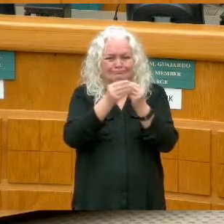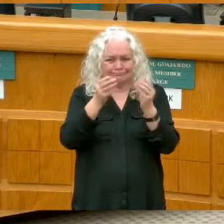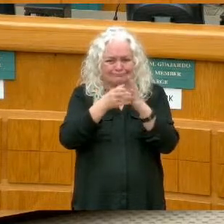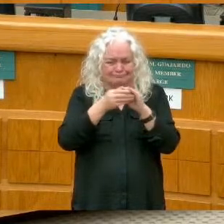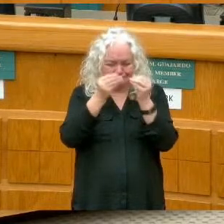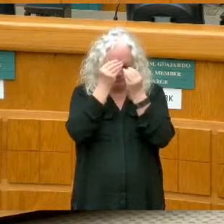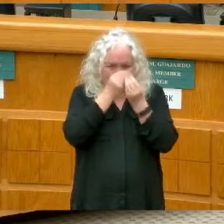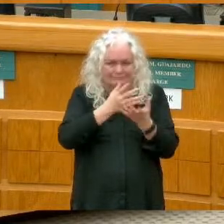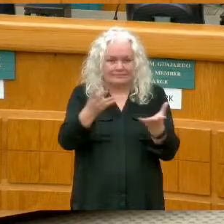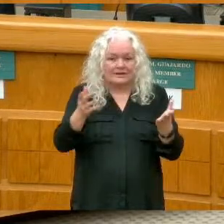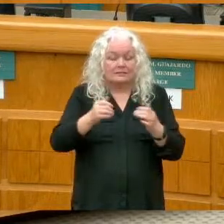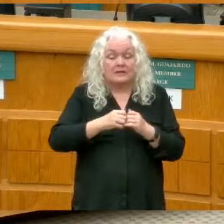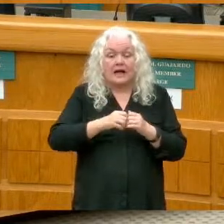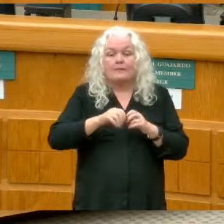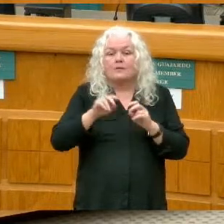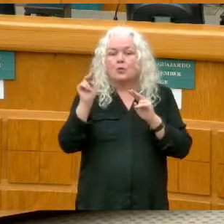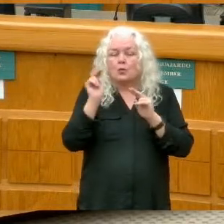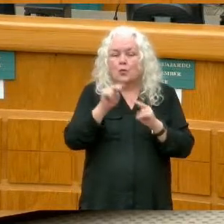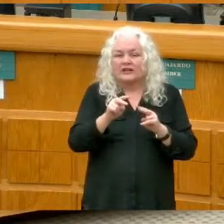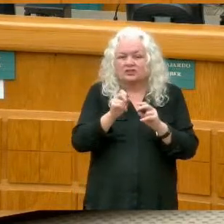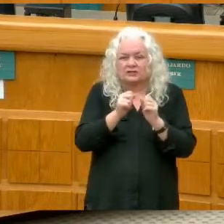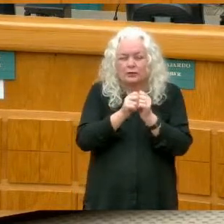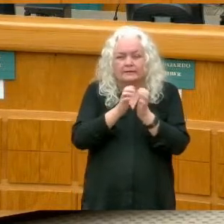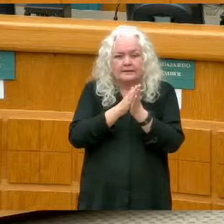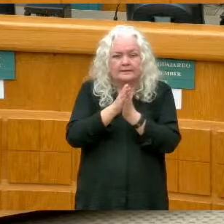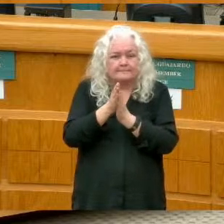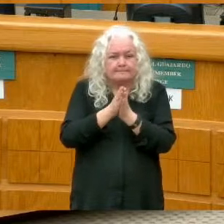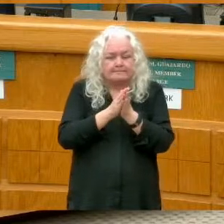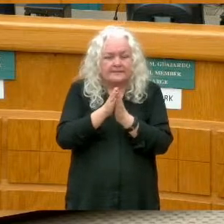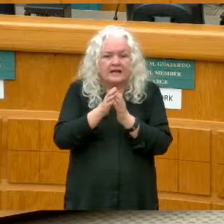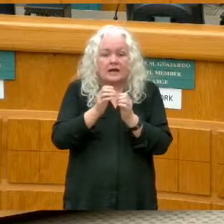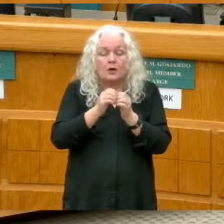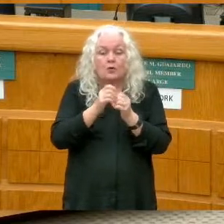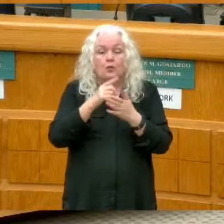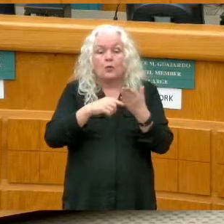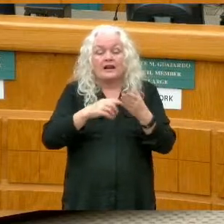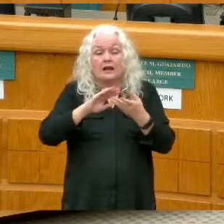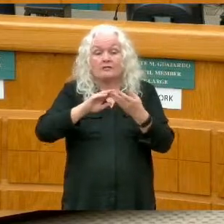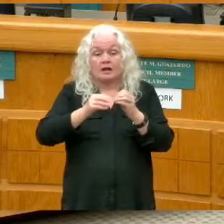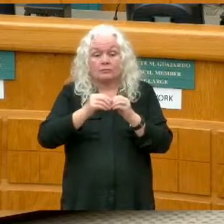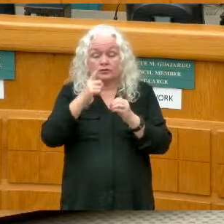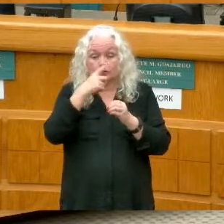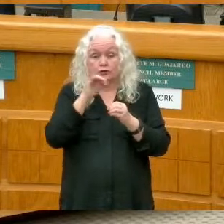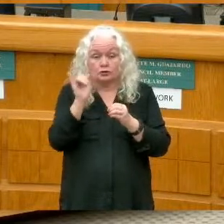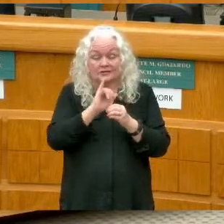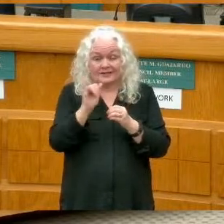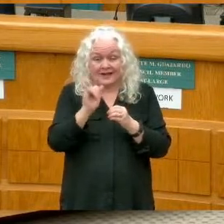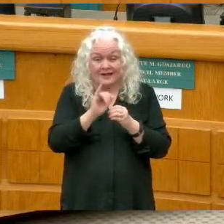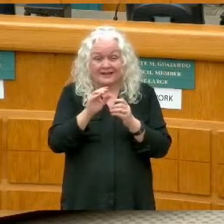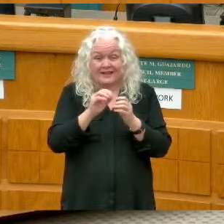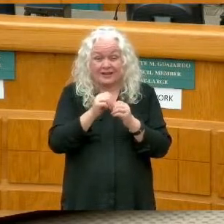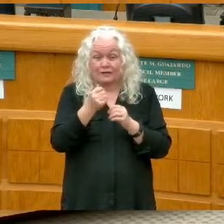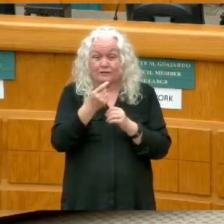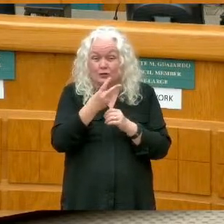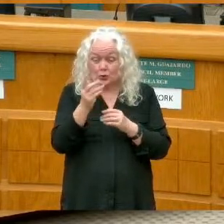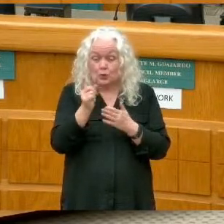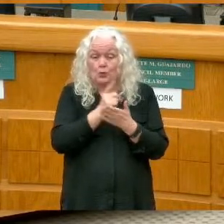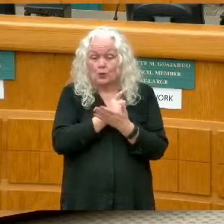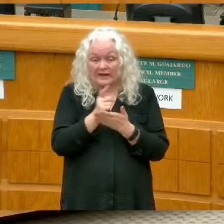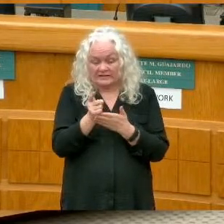I'm also watching with anticipation what our numbers will look like in a few